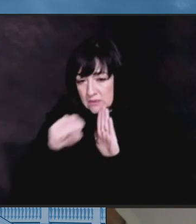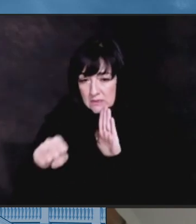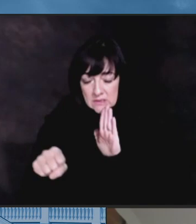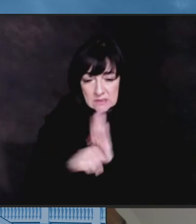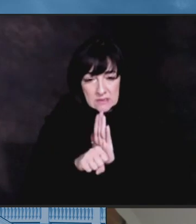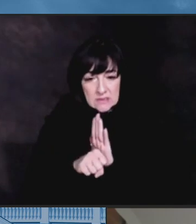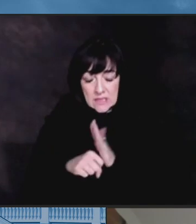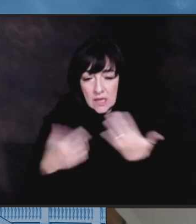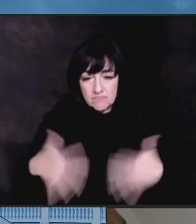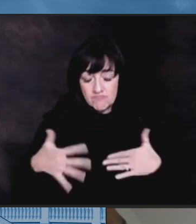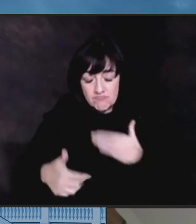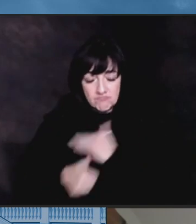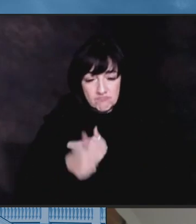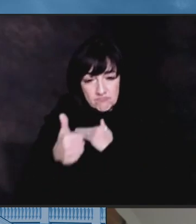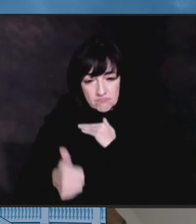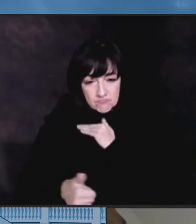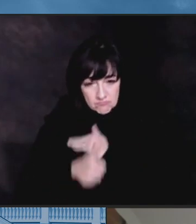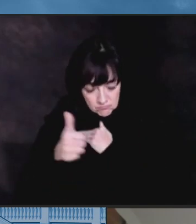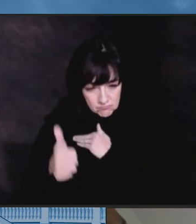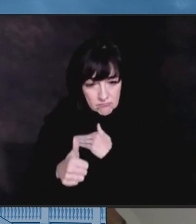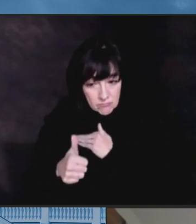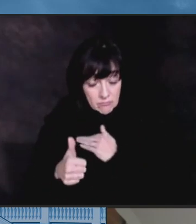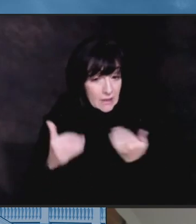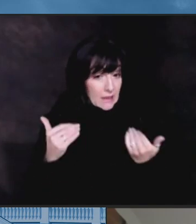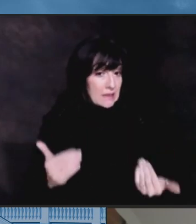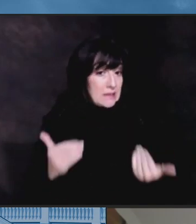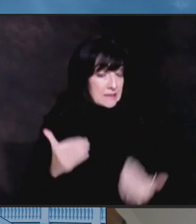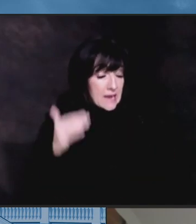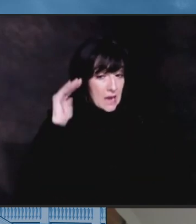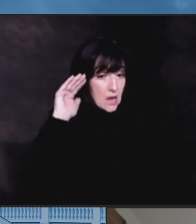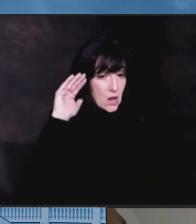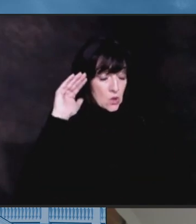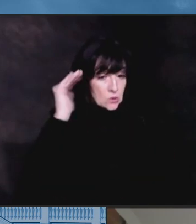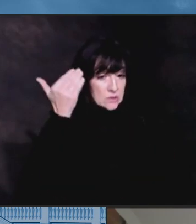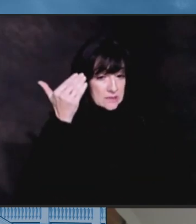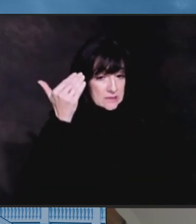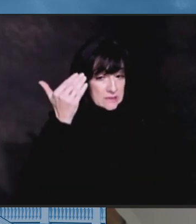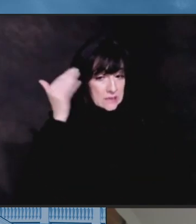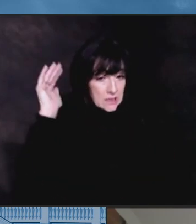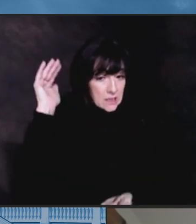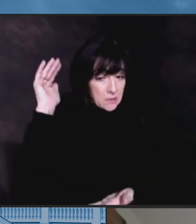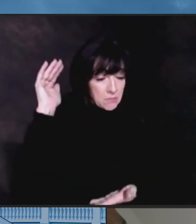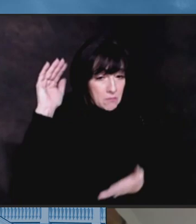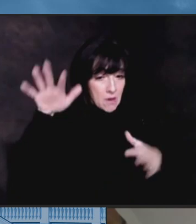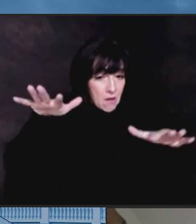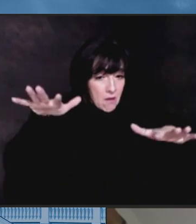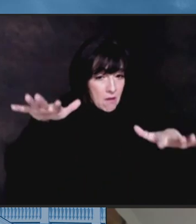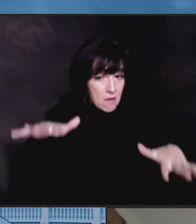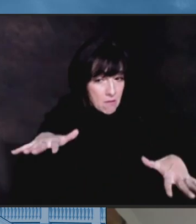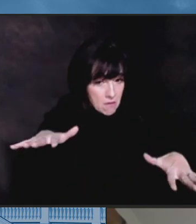stabilization in Sussex County at this point. So there's some increases in some zip codes in Sussex